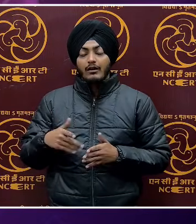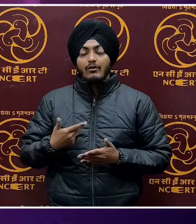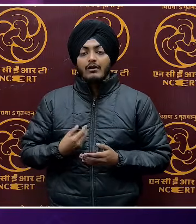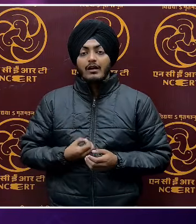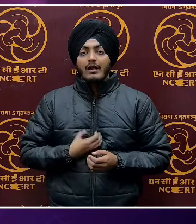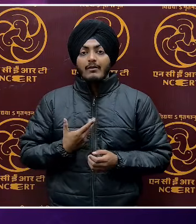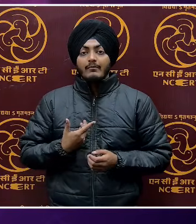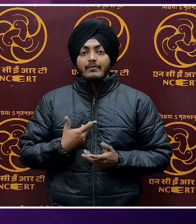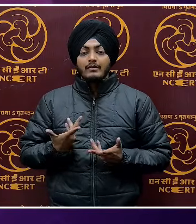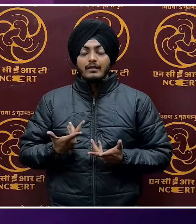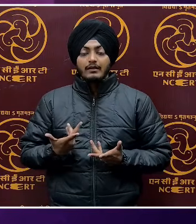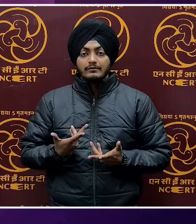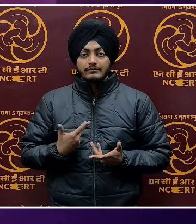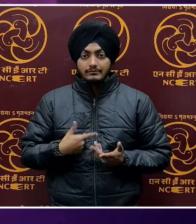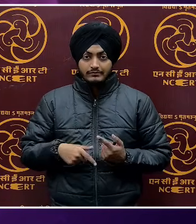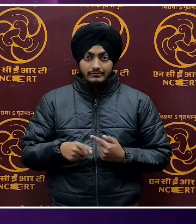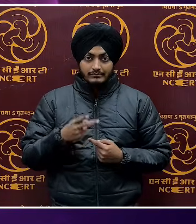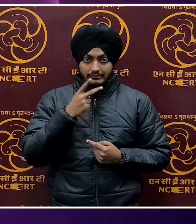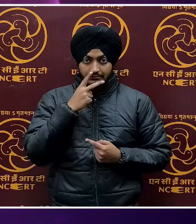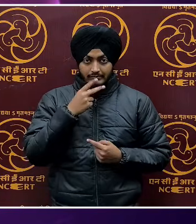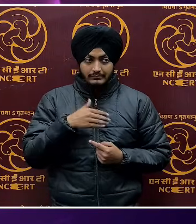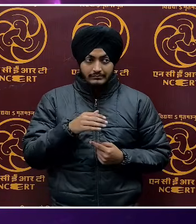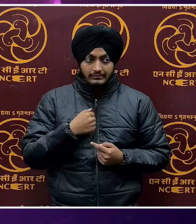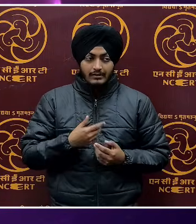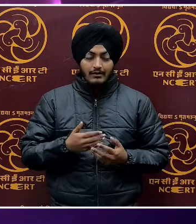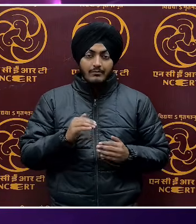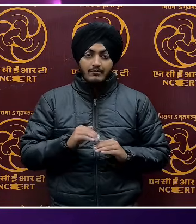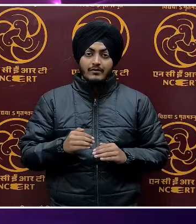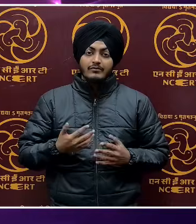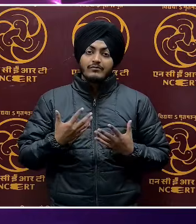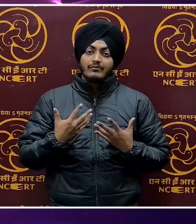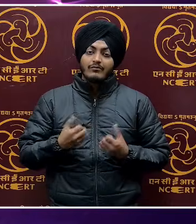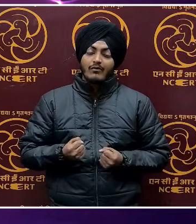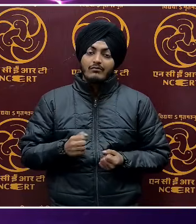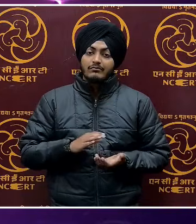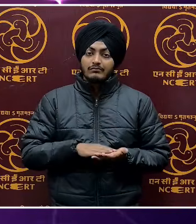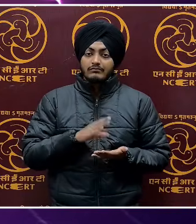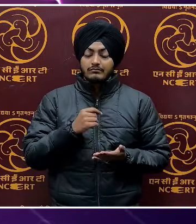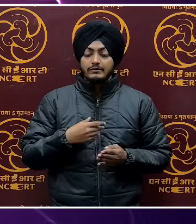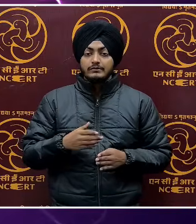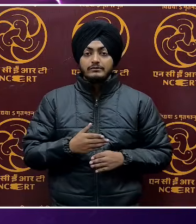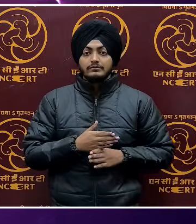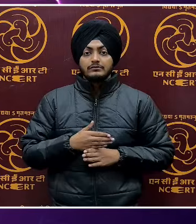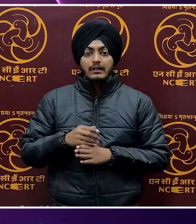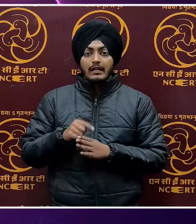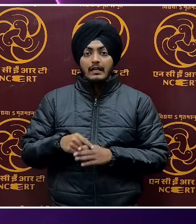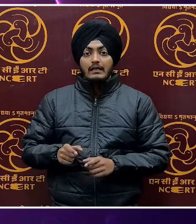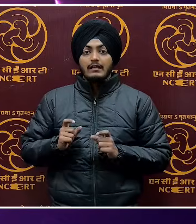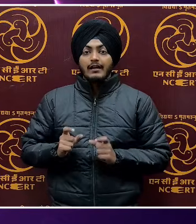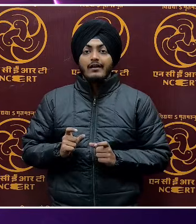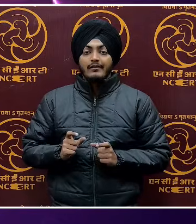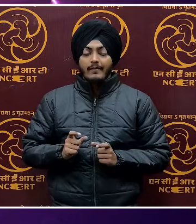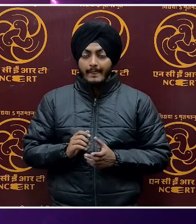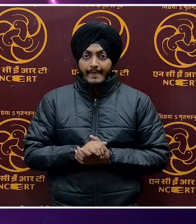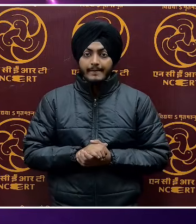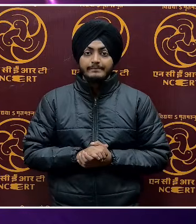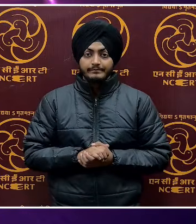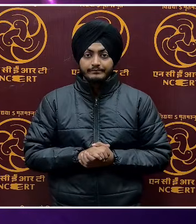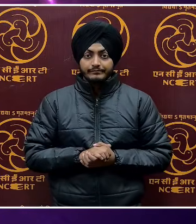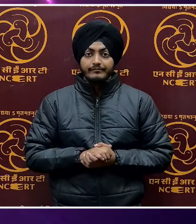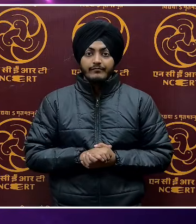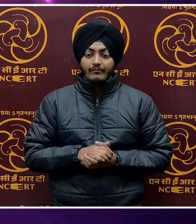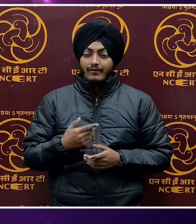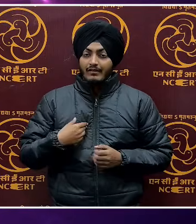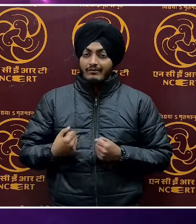happy by sharing, Absolutely. right? So our kids need to learn this also, that sharing is Caring. ma'am. You don't Yes. need to fight with